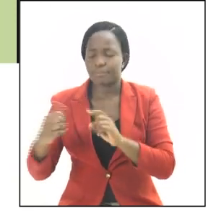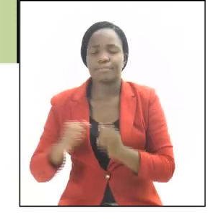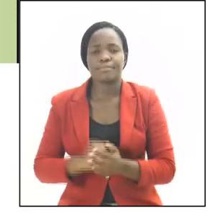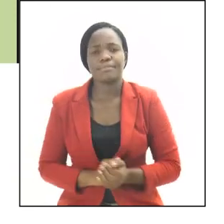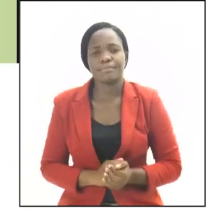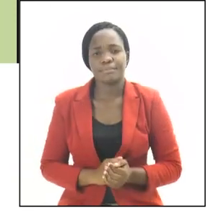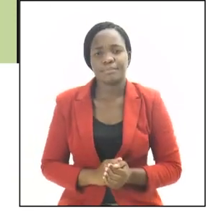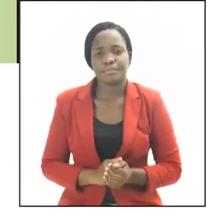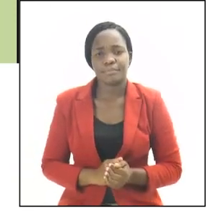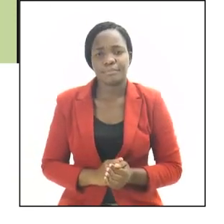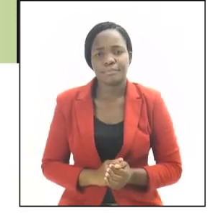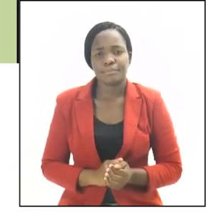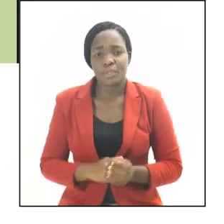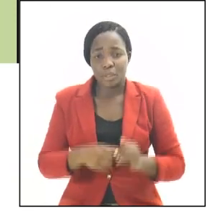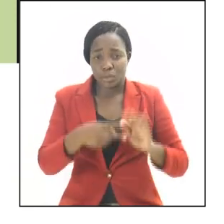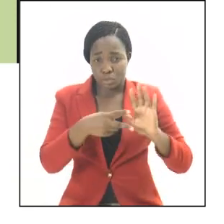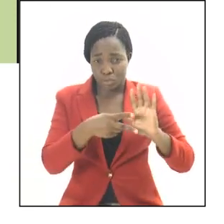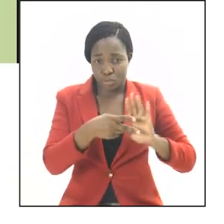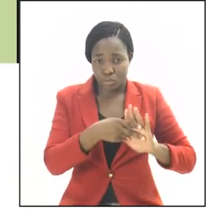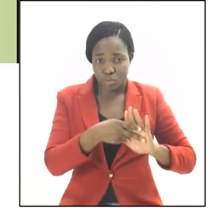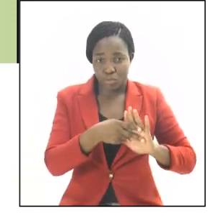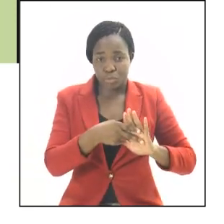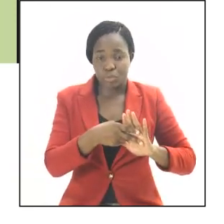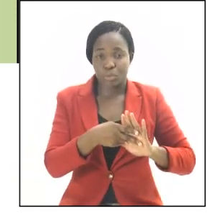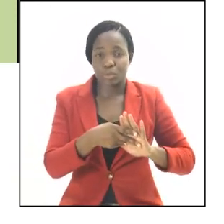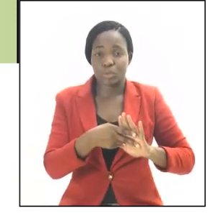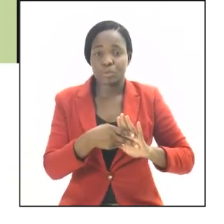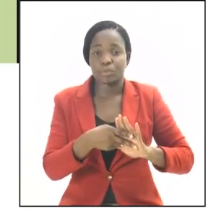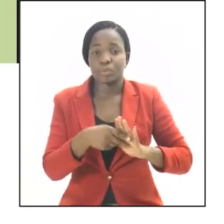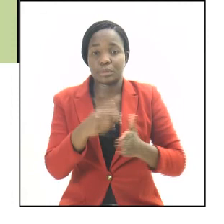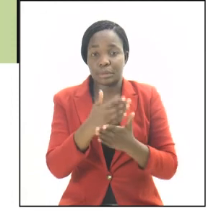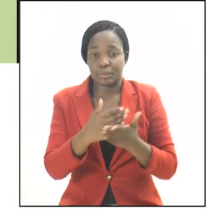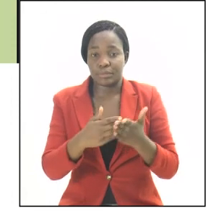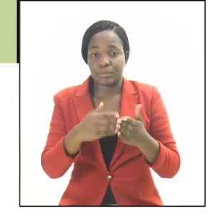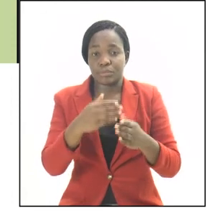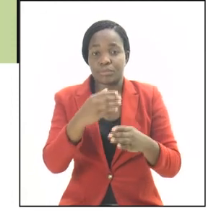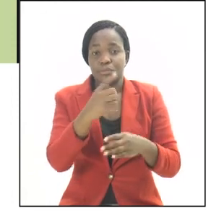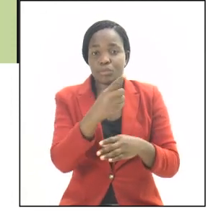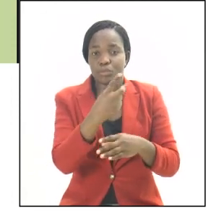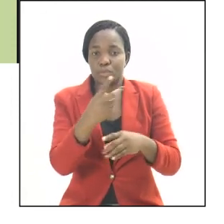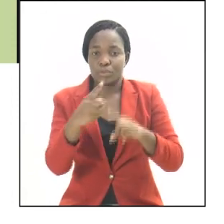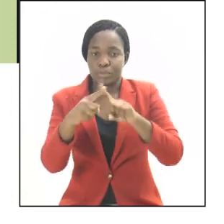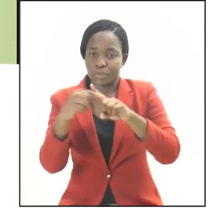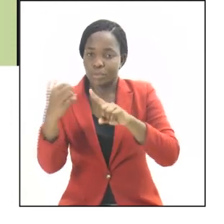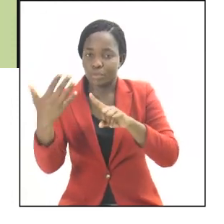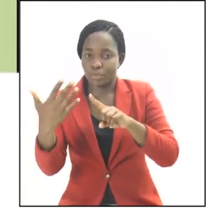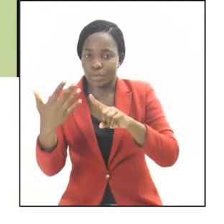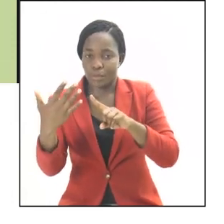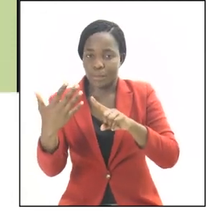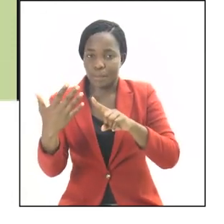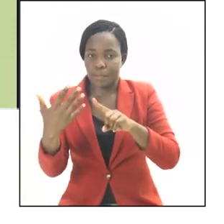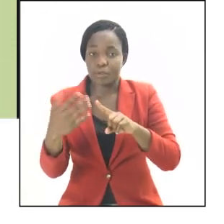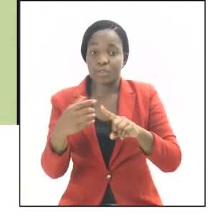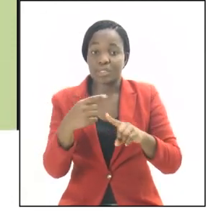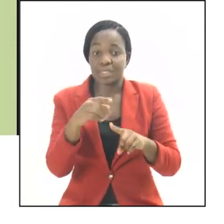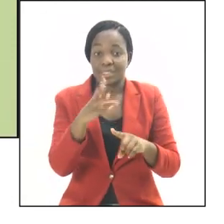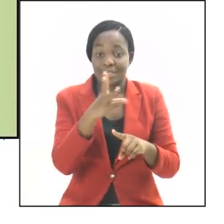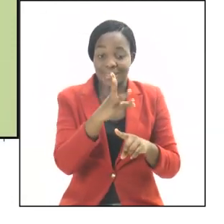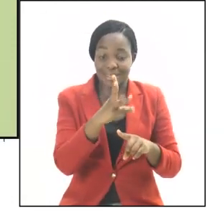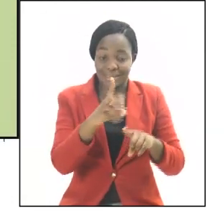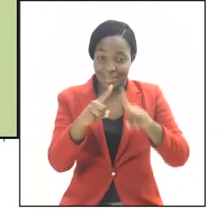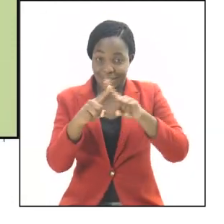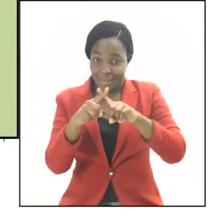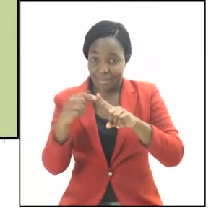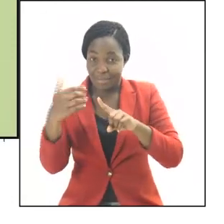height. And that gives us half of 12 times 5, which is 6 times 5, which